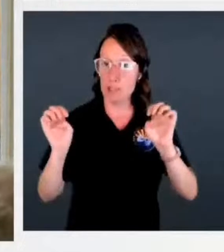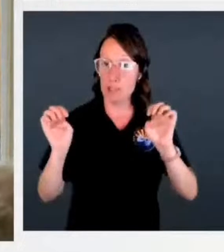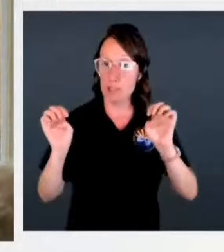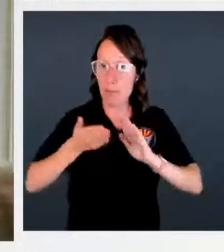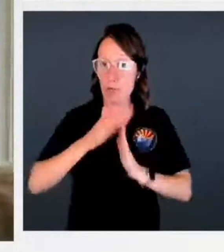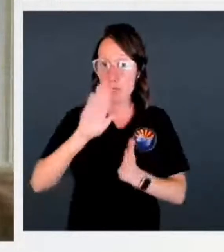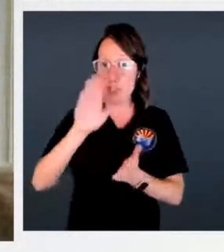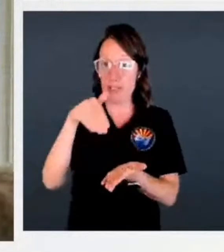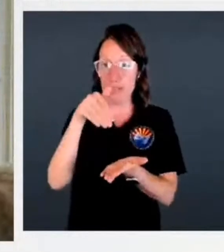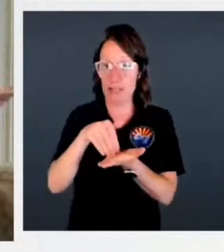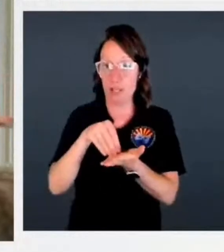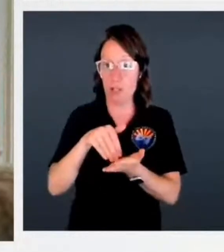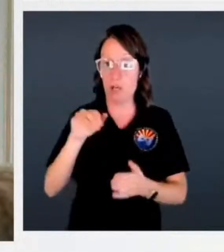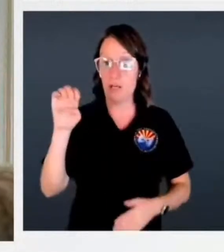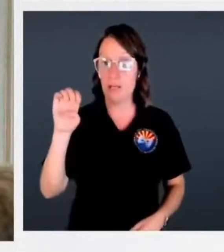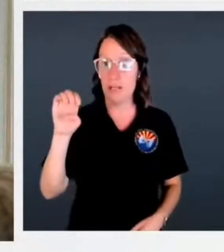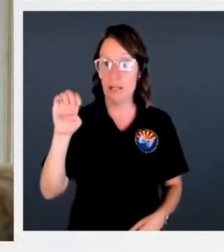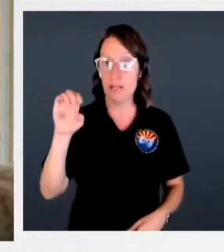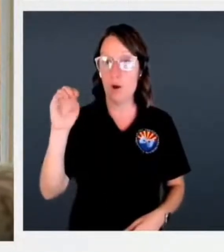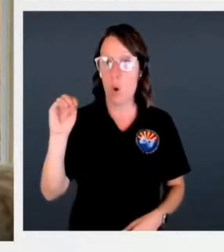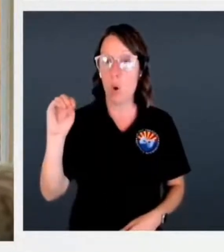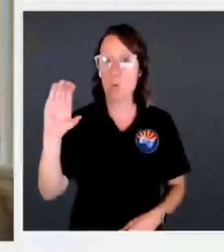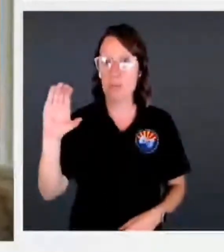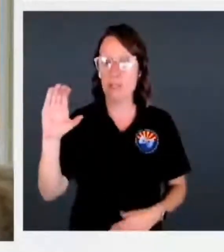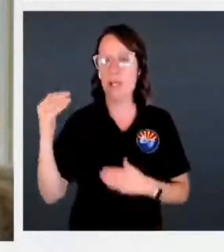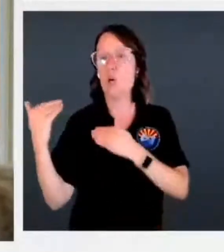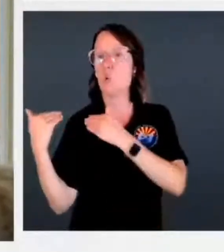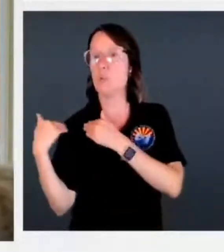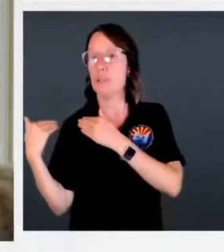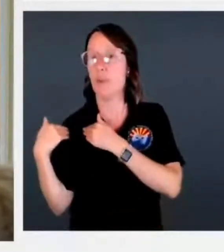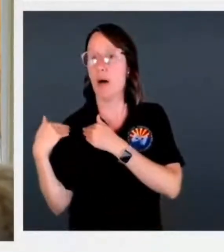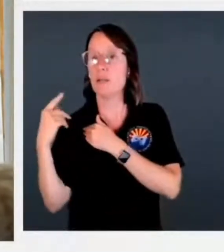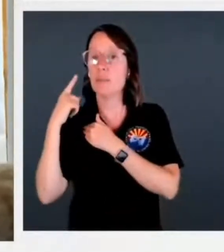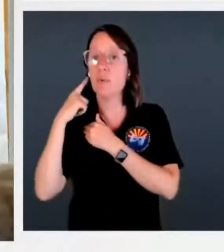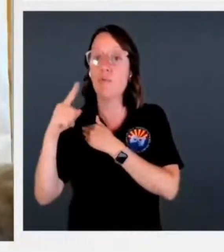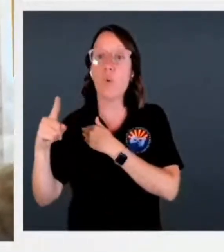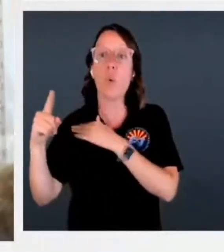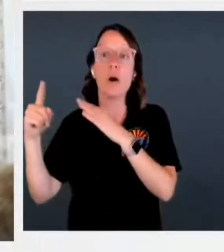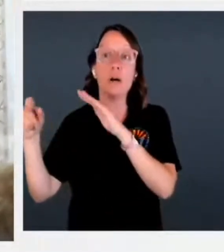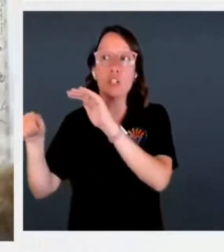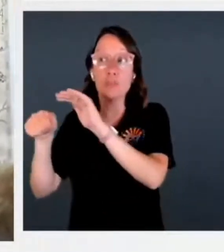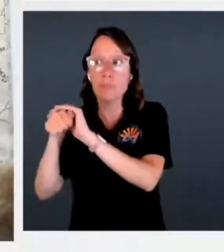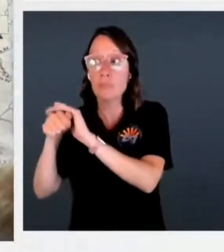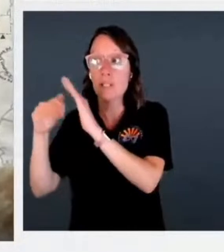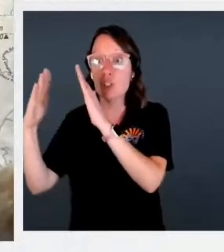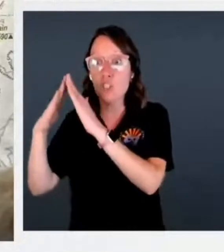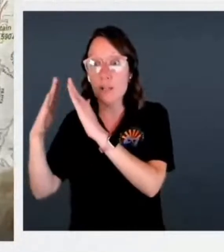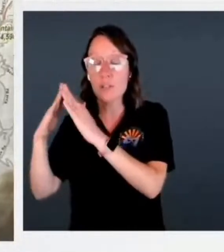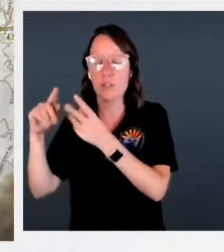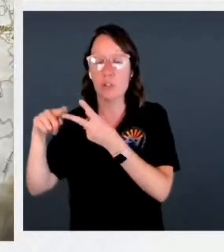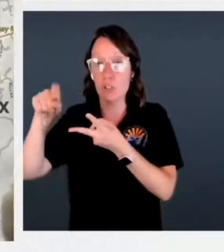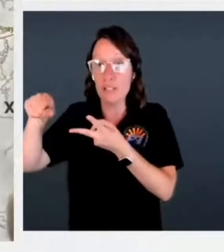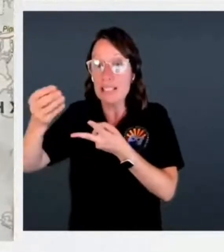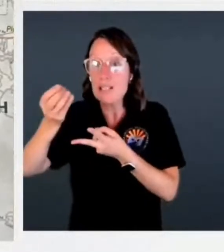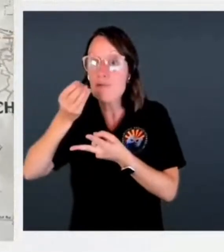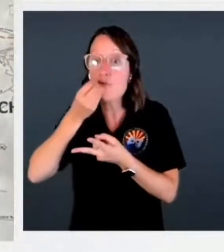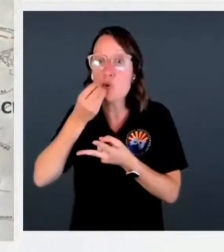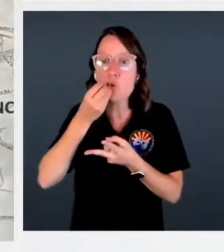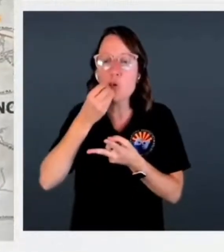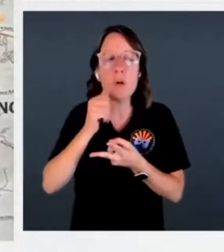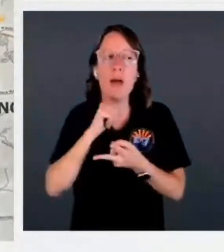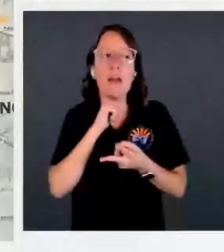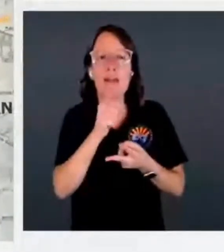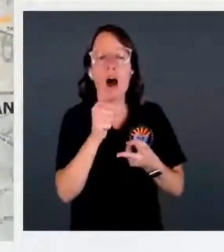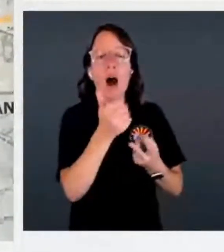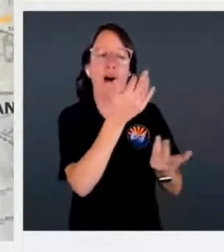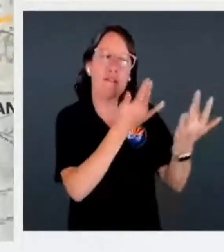everything that is not law enforcement and not fire. So sheltering needs, food needs, you name it, we've got